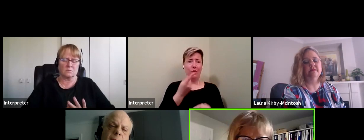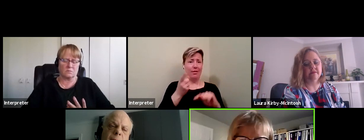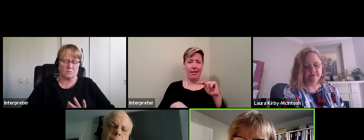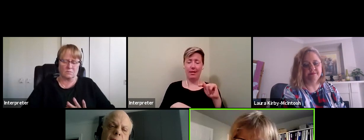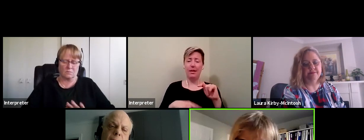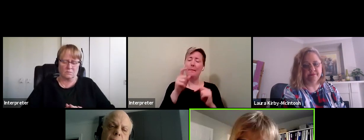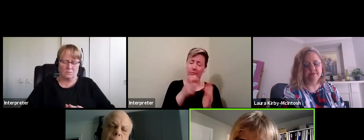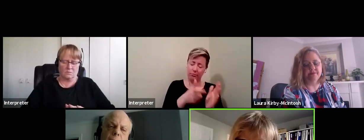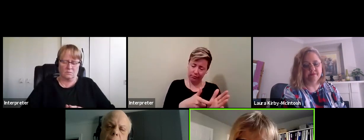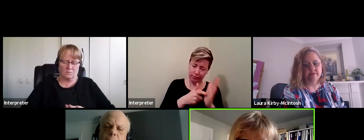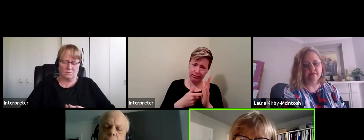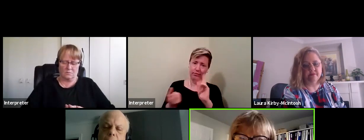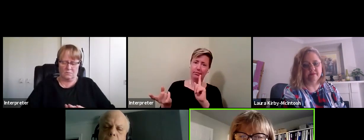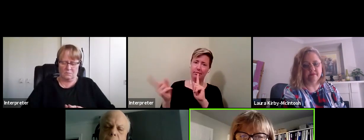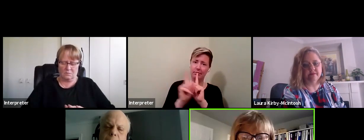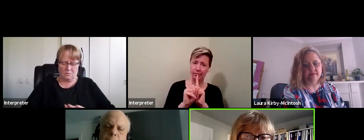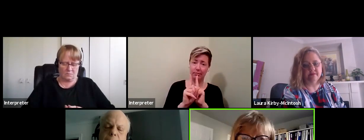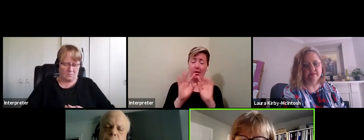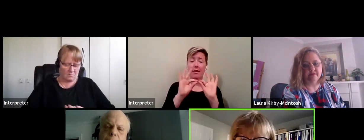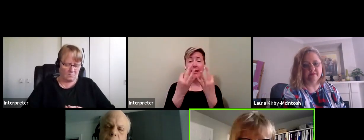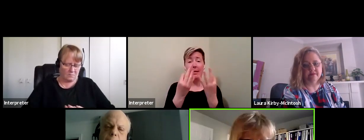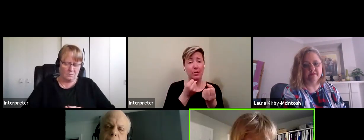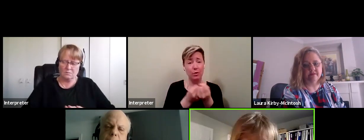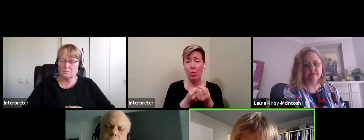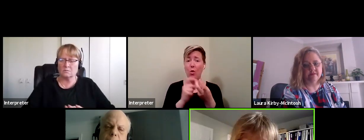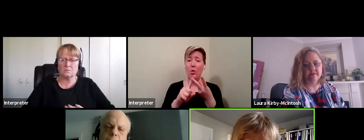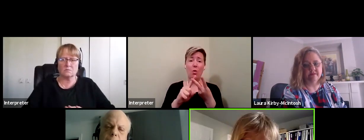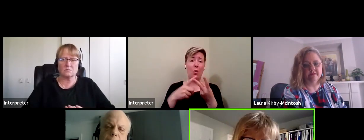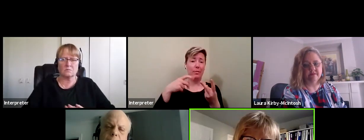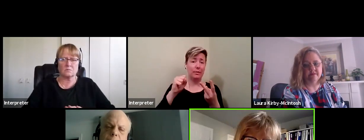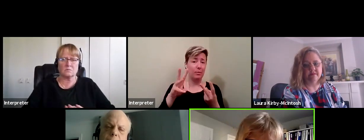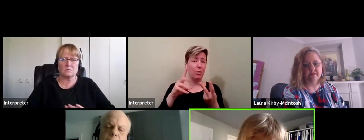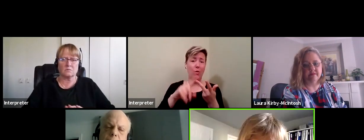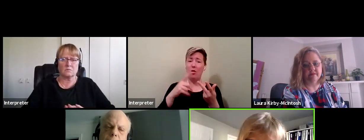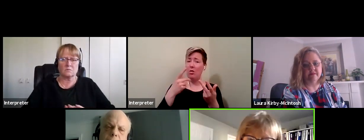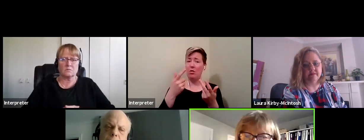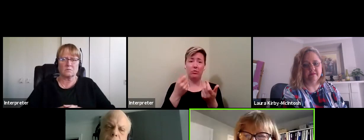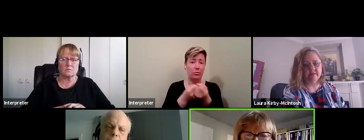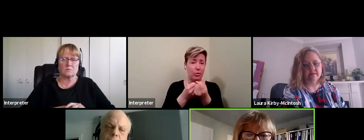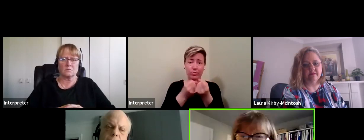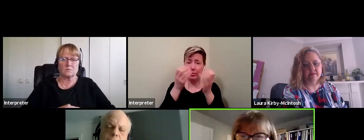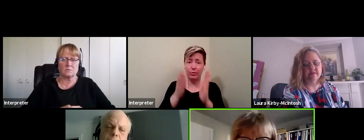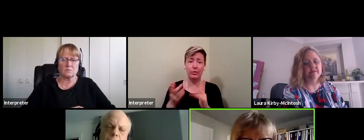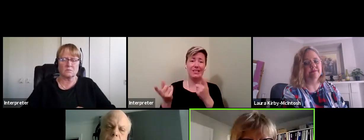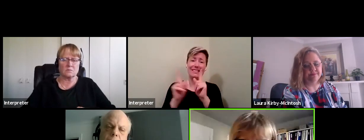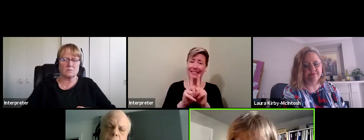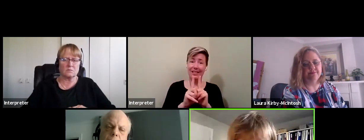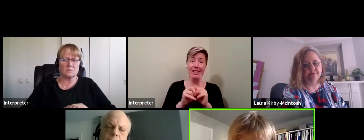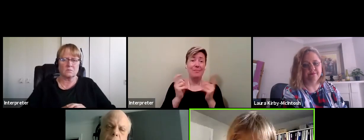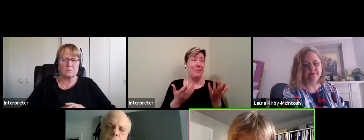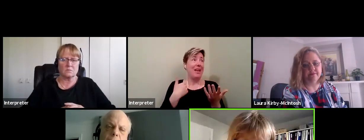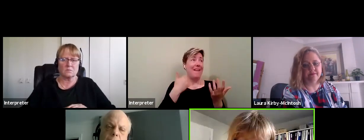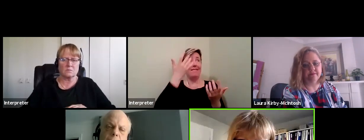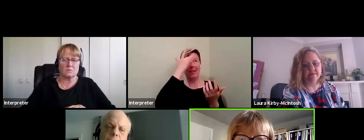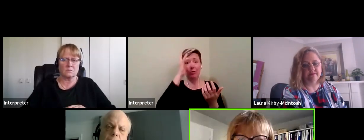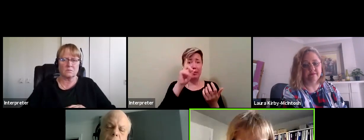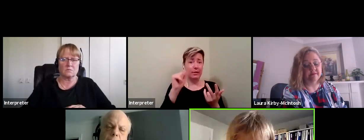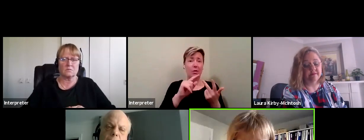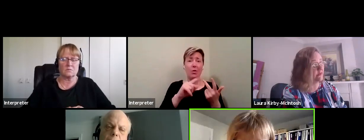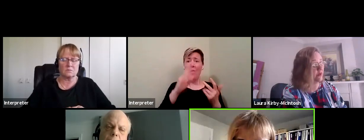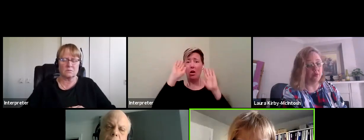they need family support, they may have intellectual disabilities, autism spectrum. They're not going to do well in